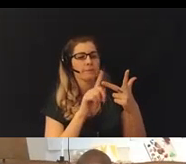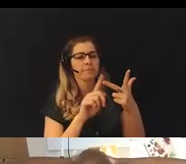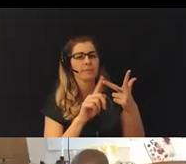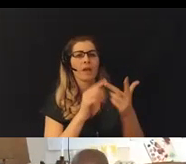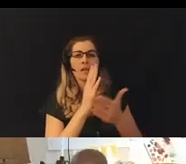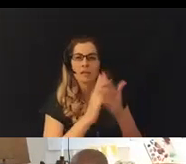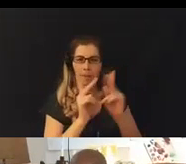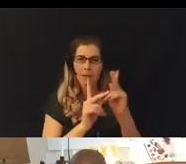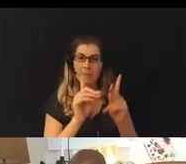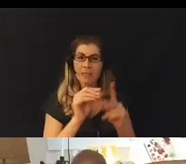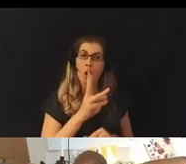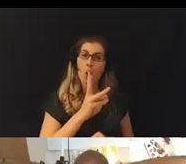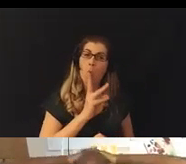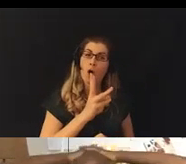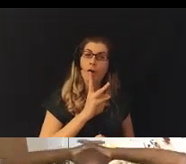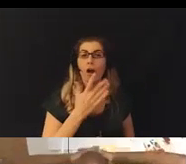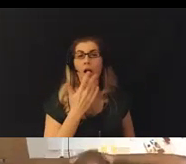Some people did watercolors.